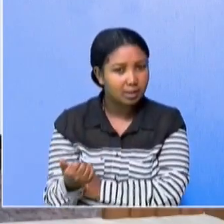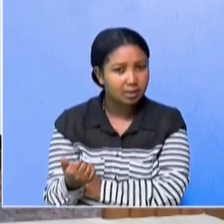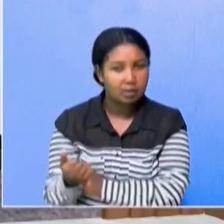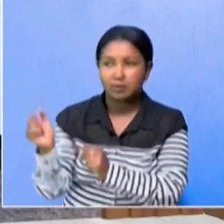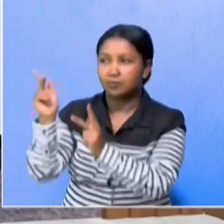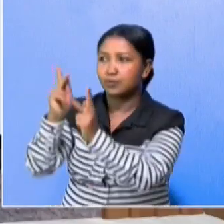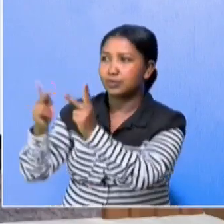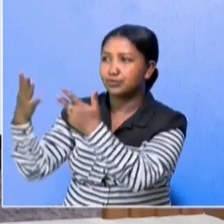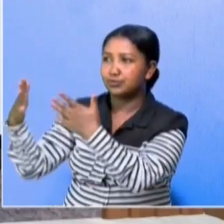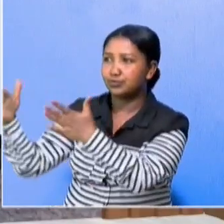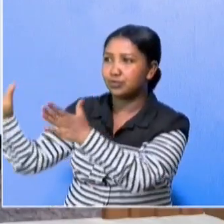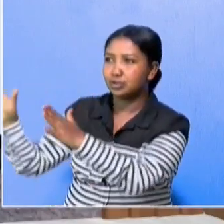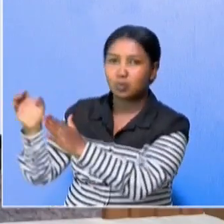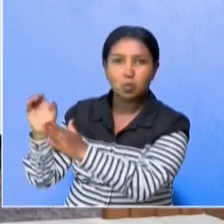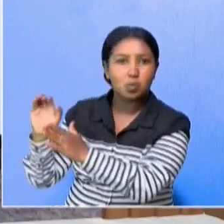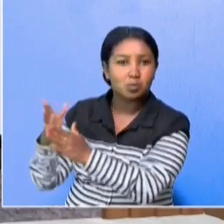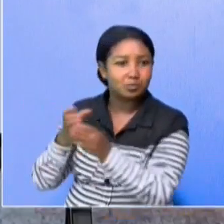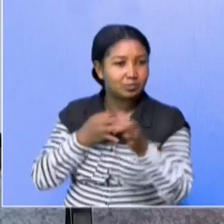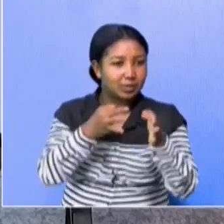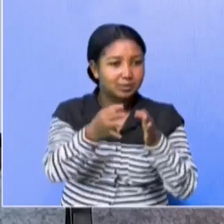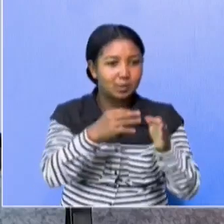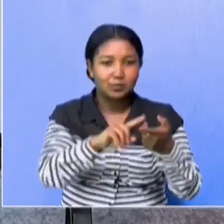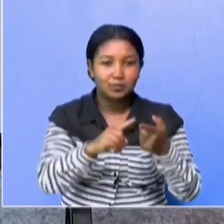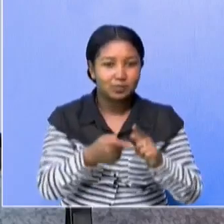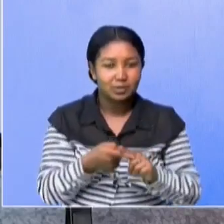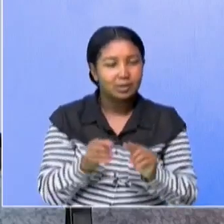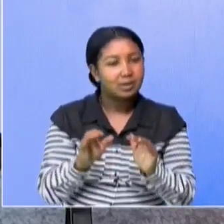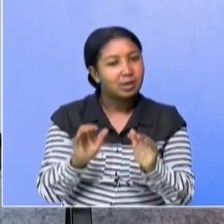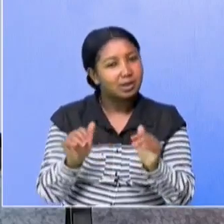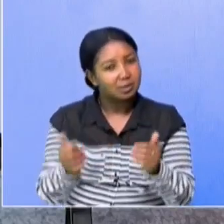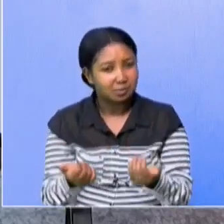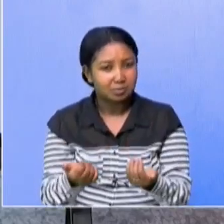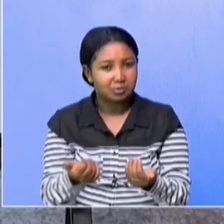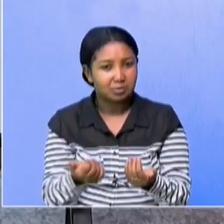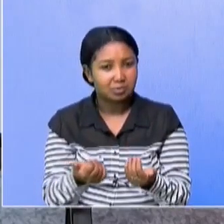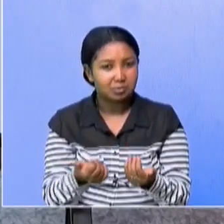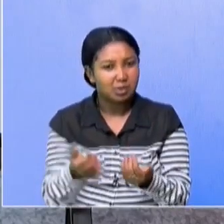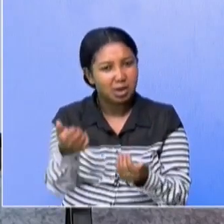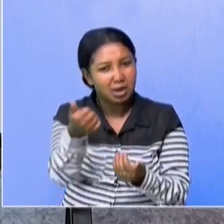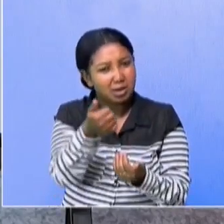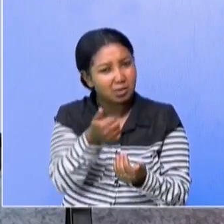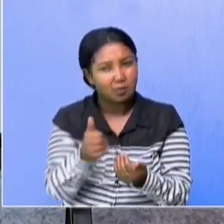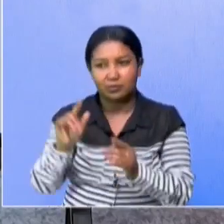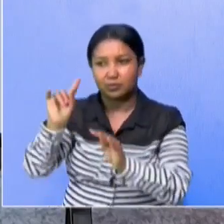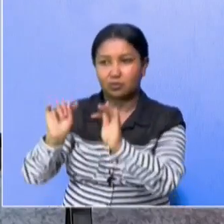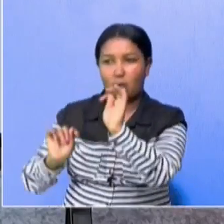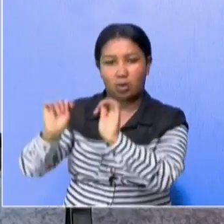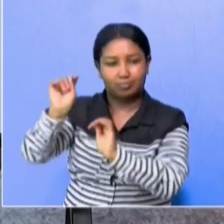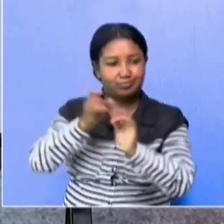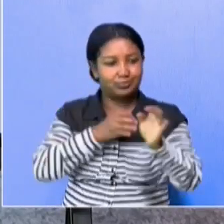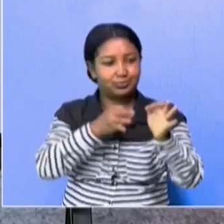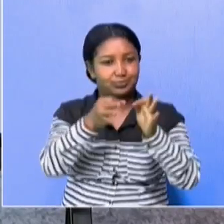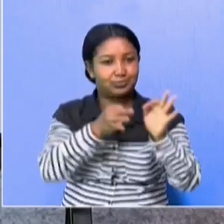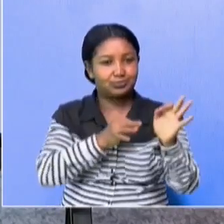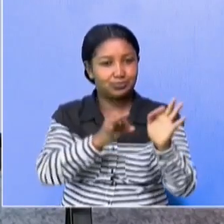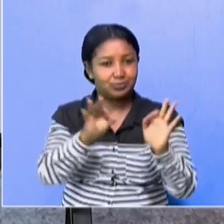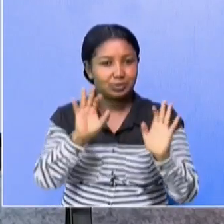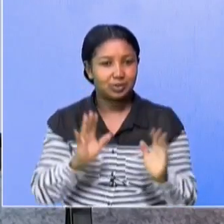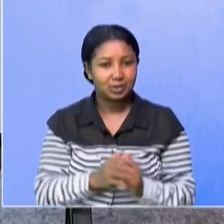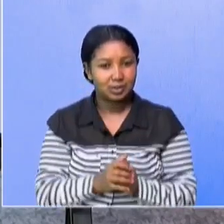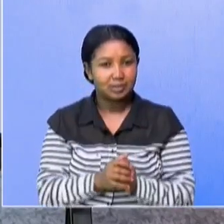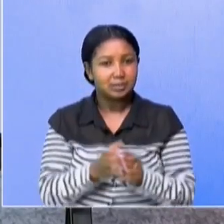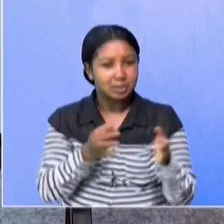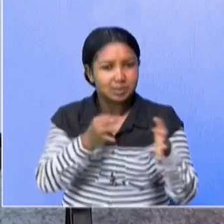and describe it, what it looks like, the place? And have you ever read any of the story which is consisted of different kinds